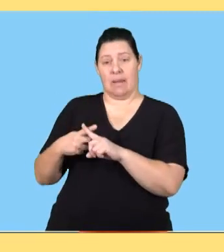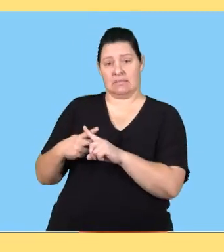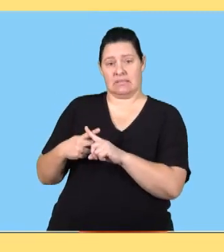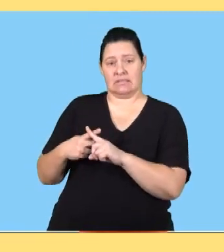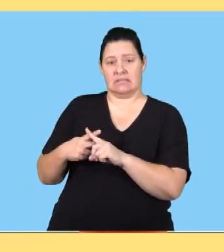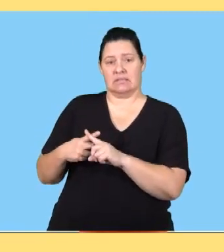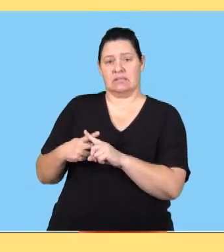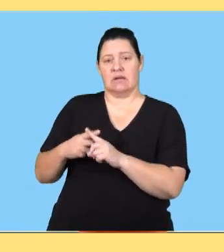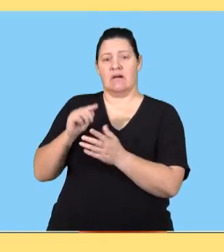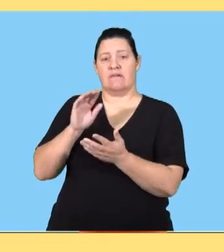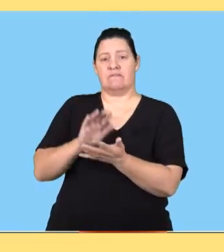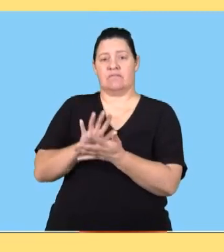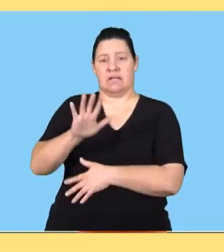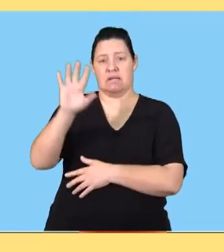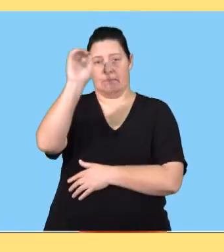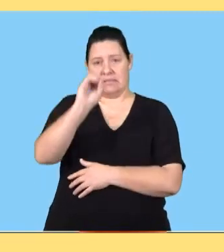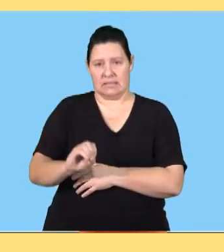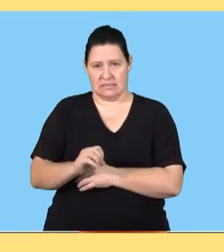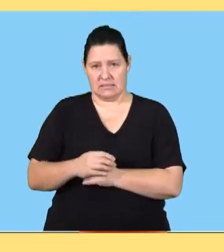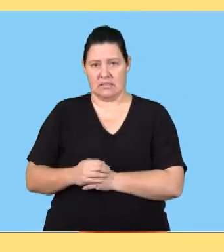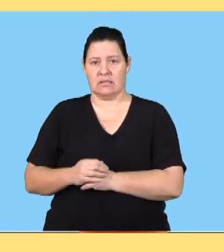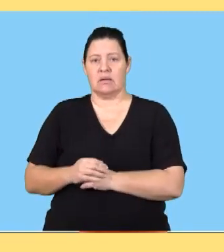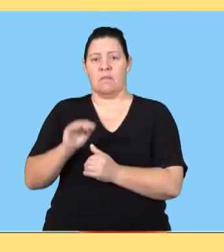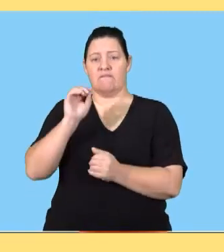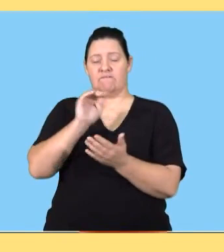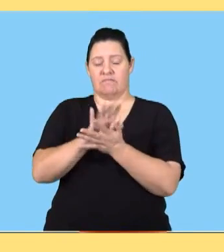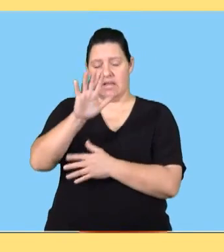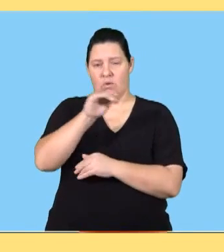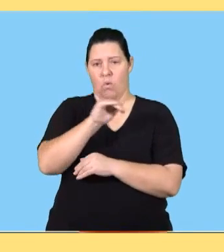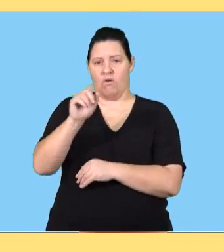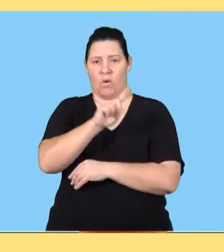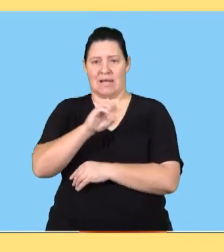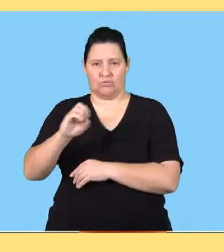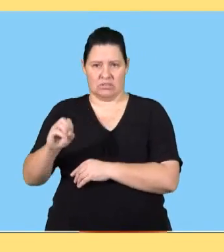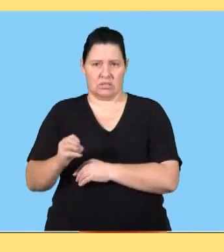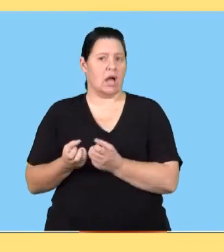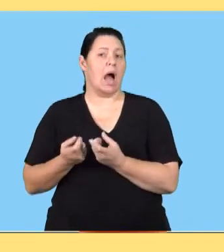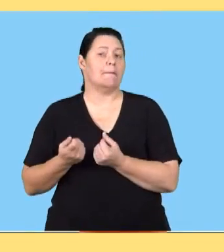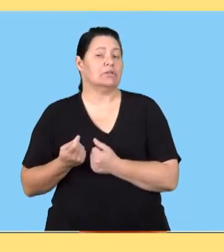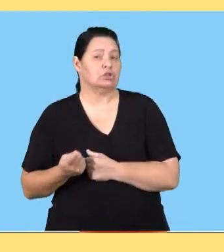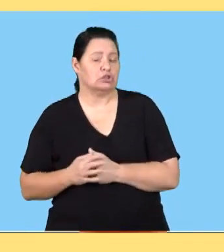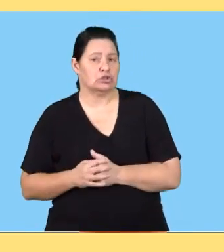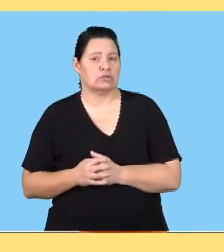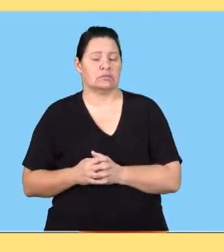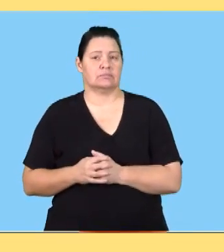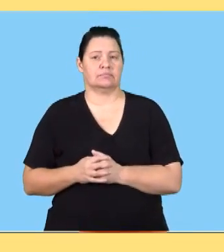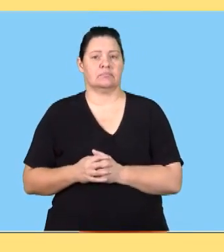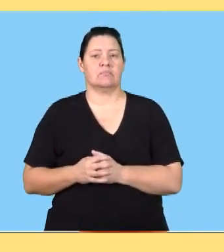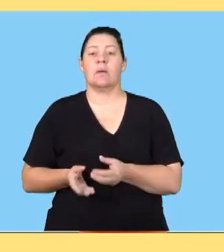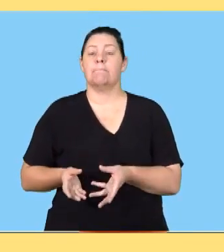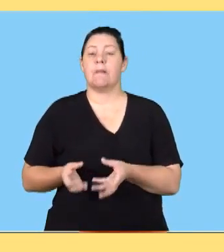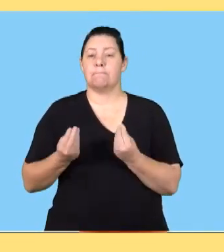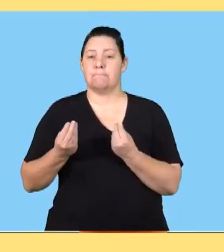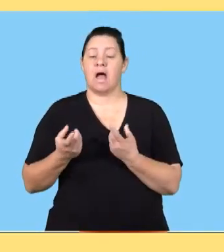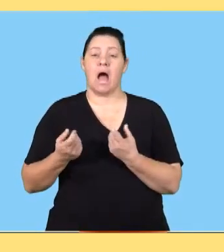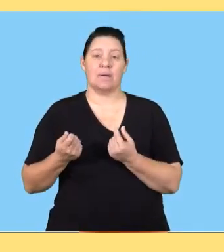you multiply that by your 15%. Please quickly punch that in your calculator. How much will you get?